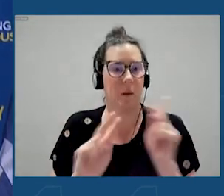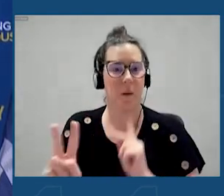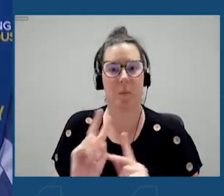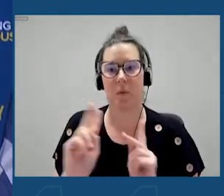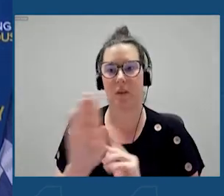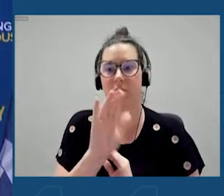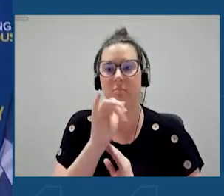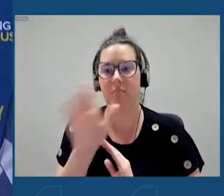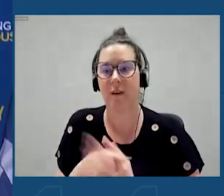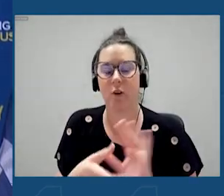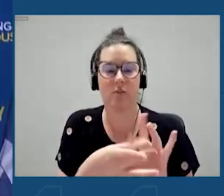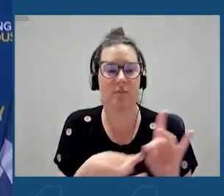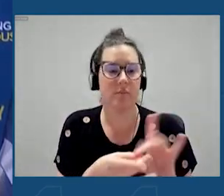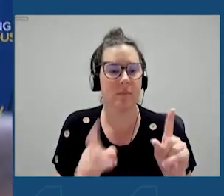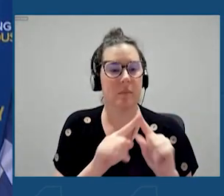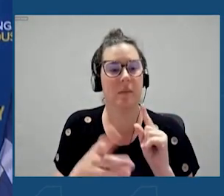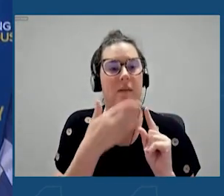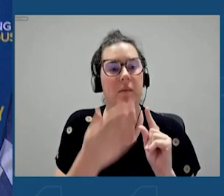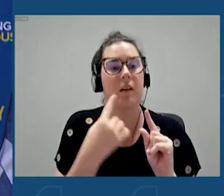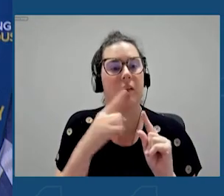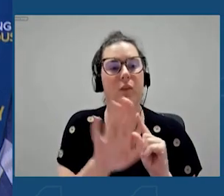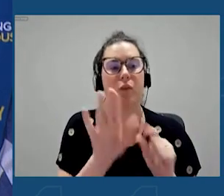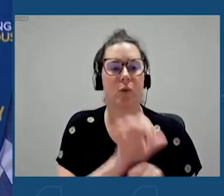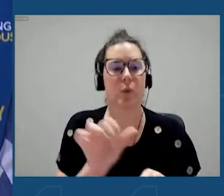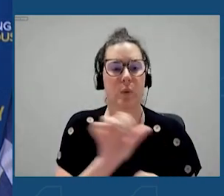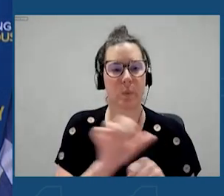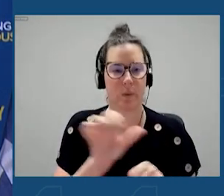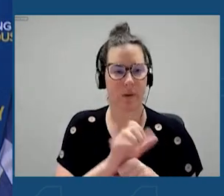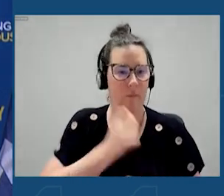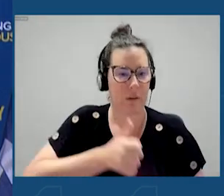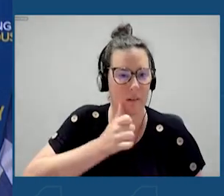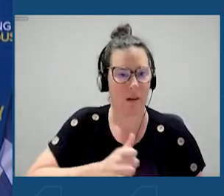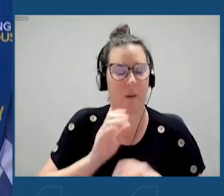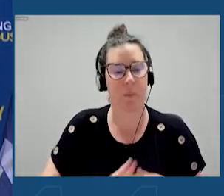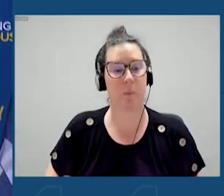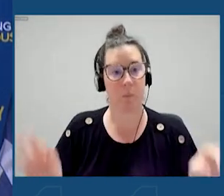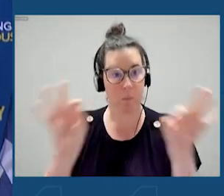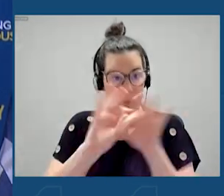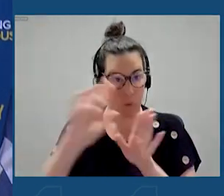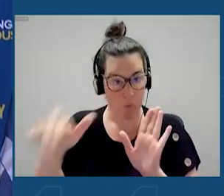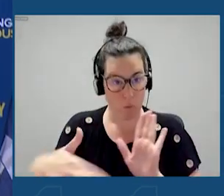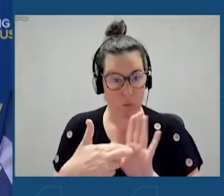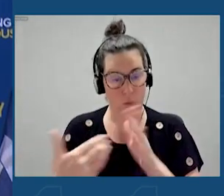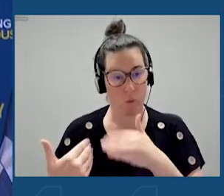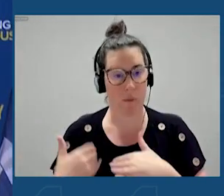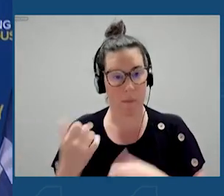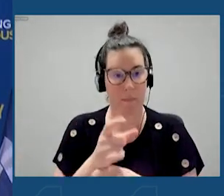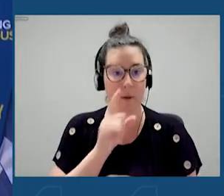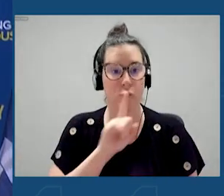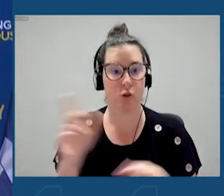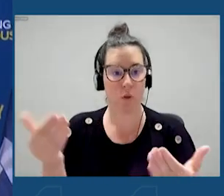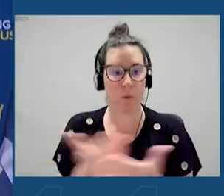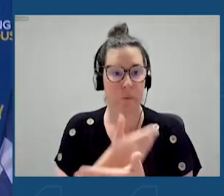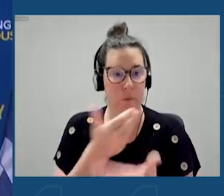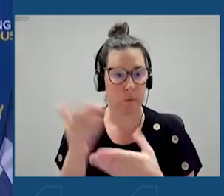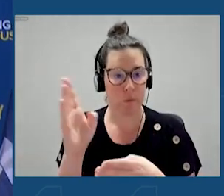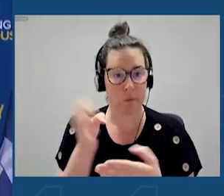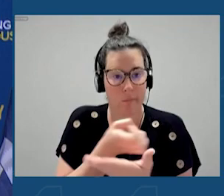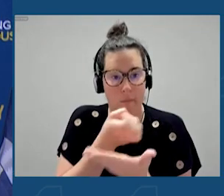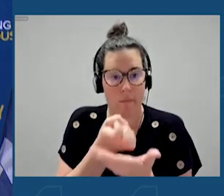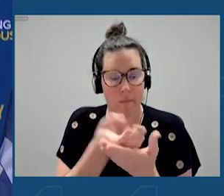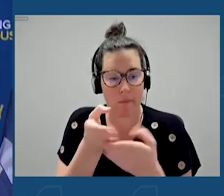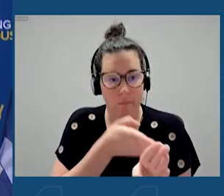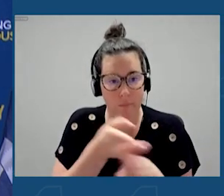for the work they do every single day and the important role they're now playing to ensure that a brand new industry can be successful. So thank